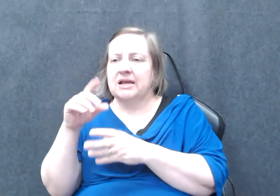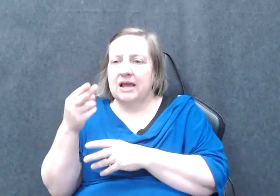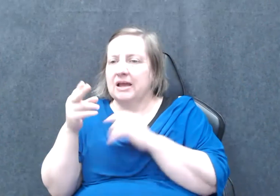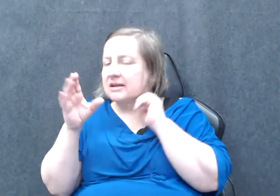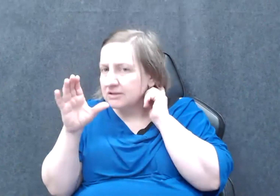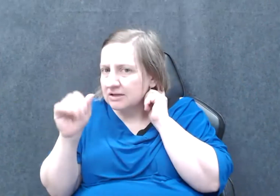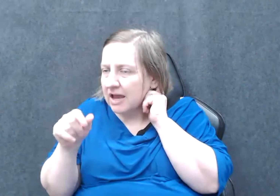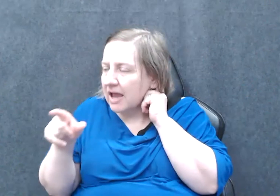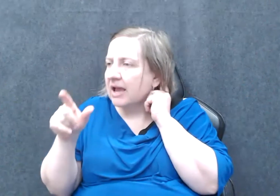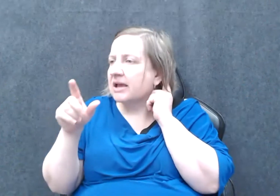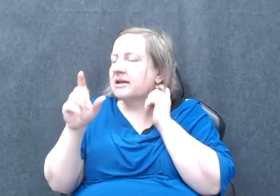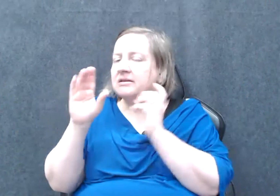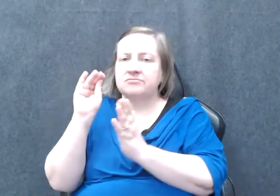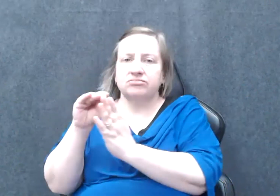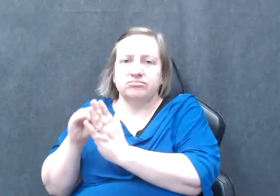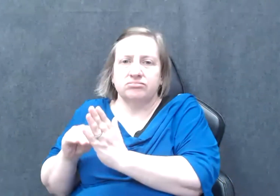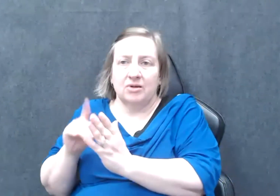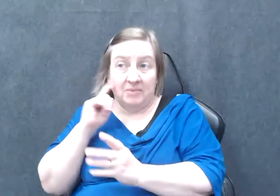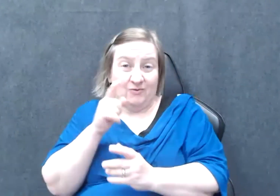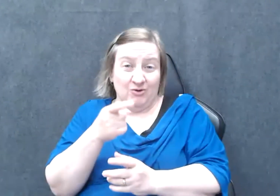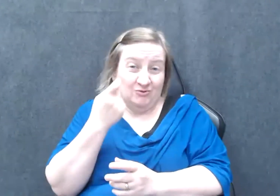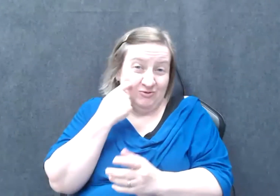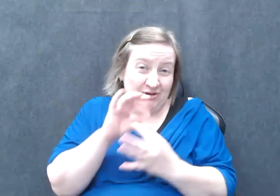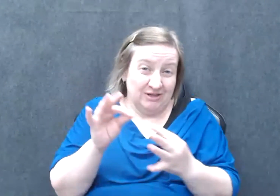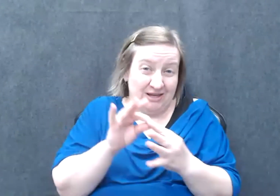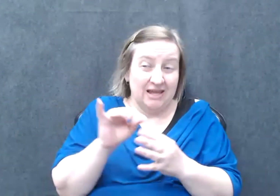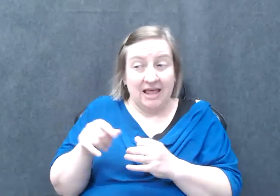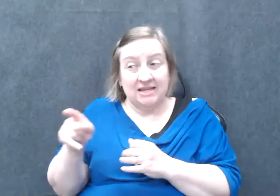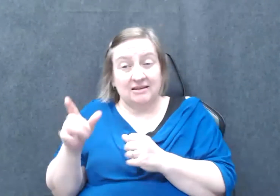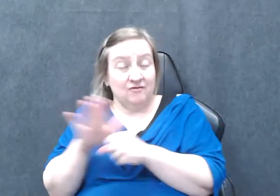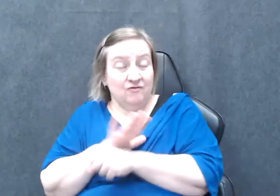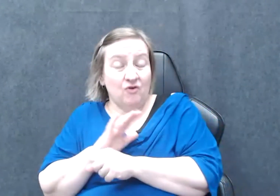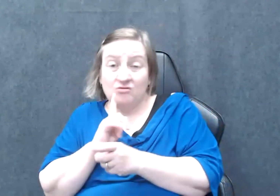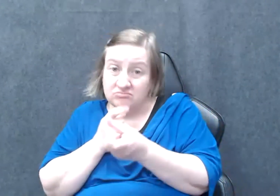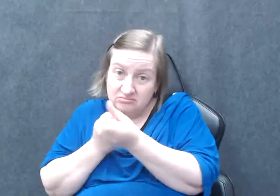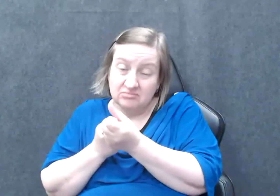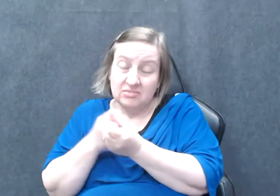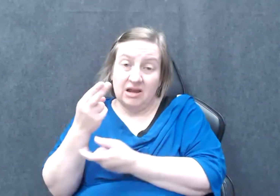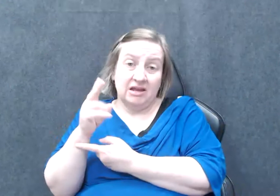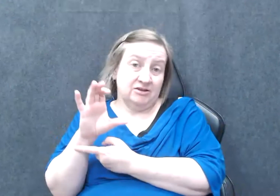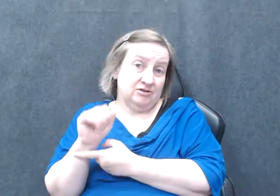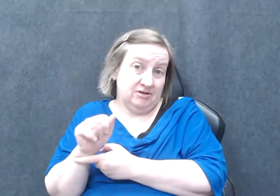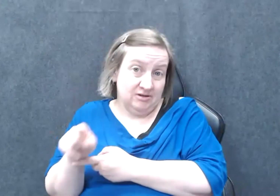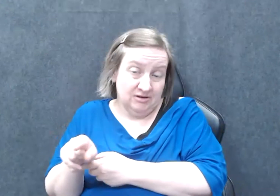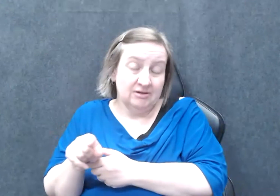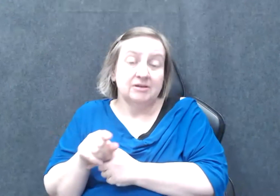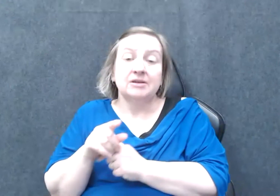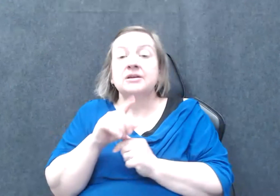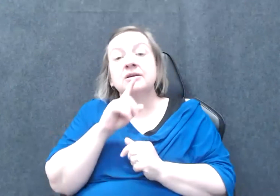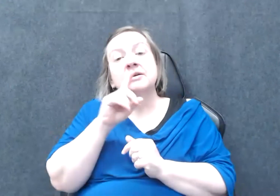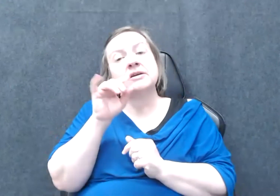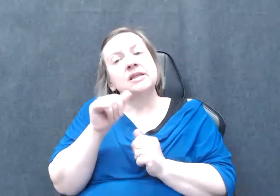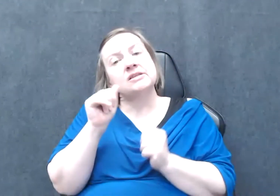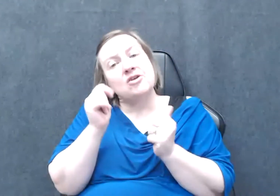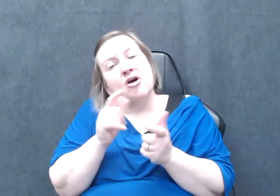to other states because of what you just said. So that's something that he's really championing at HCA. And this is